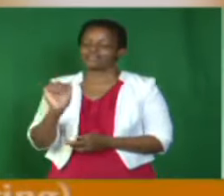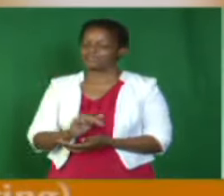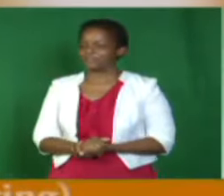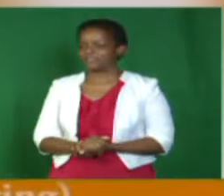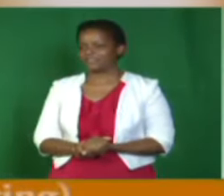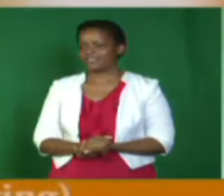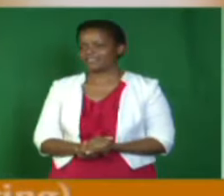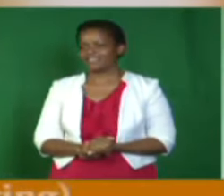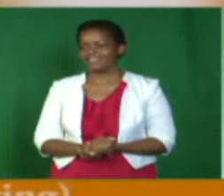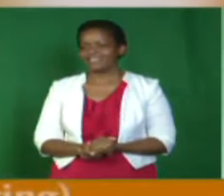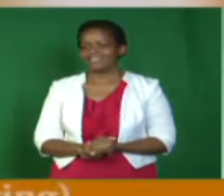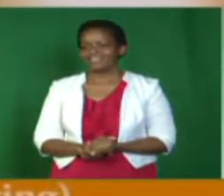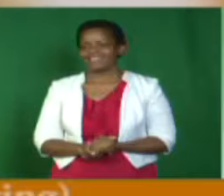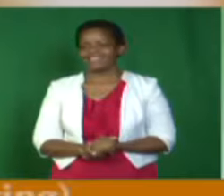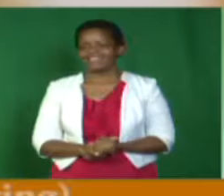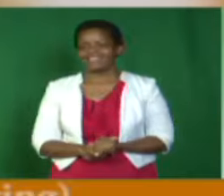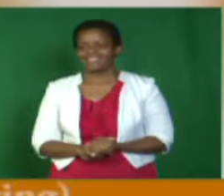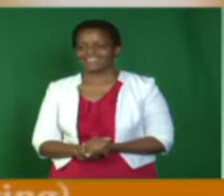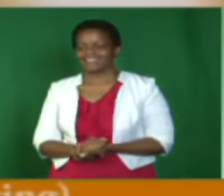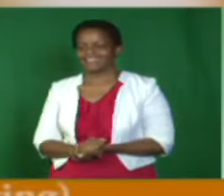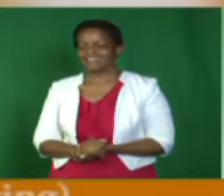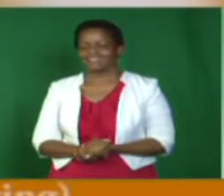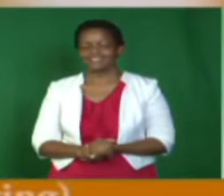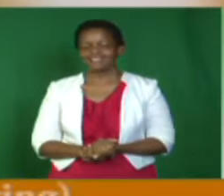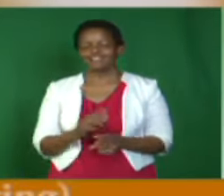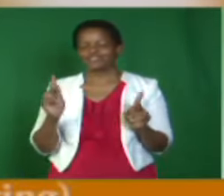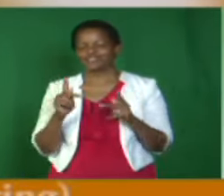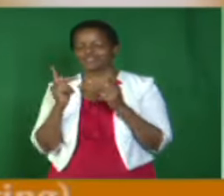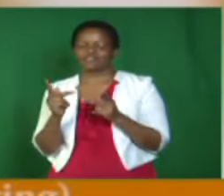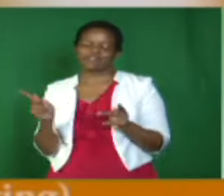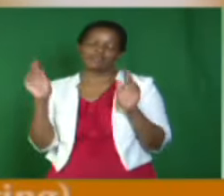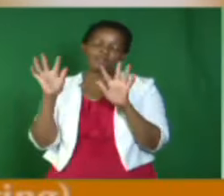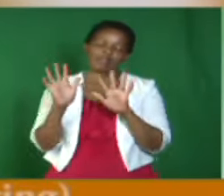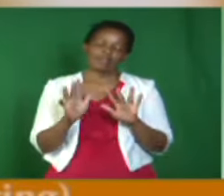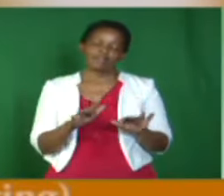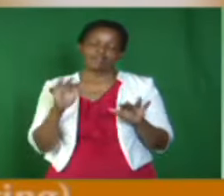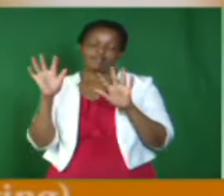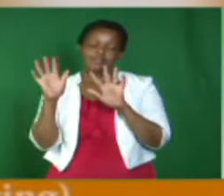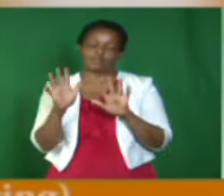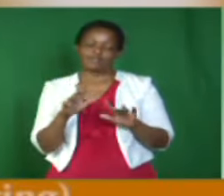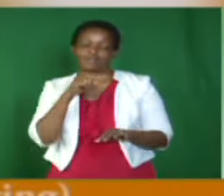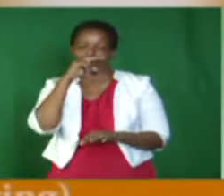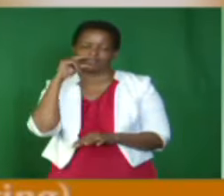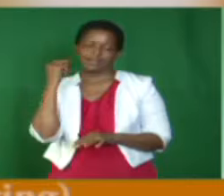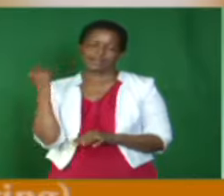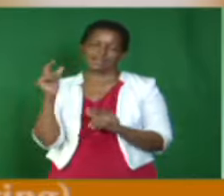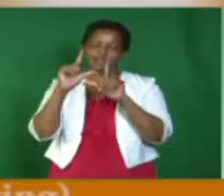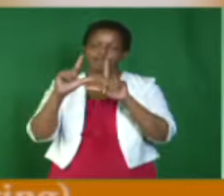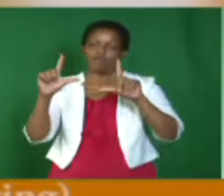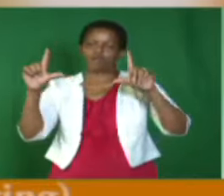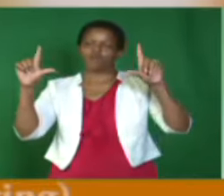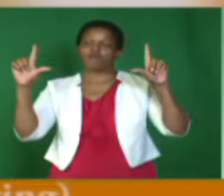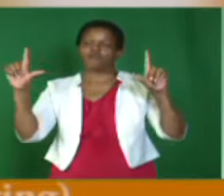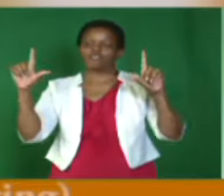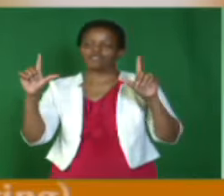So we're just going to sing like, blessed be the name of the Lord.